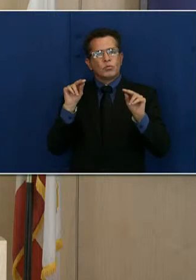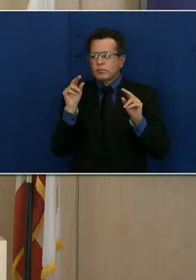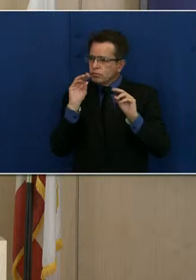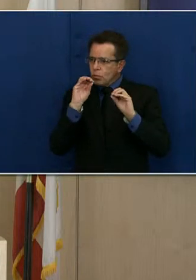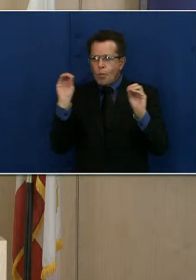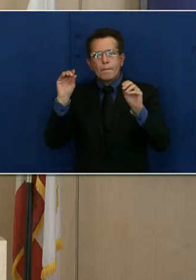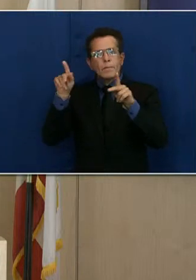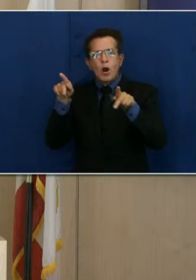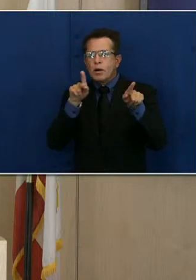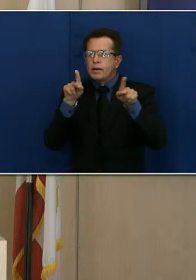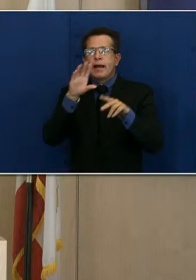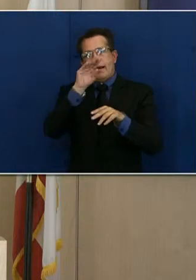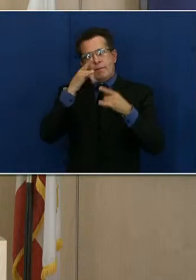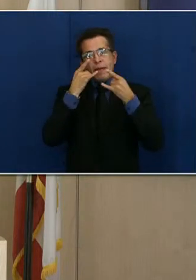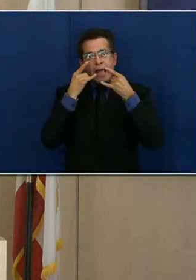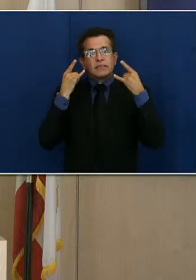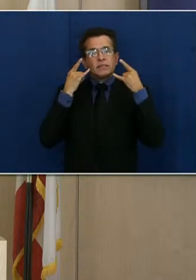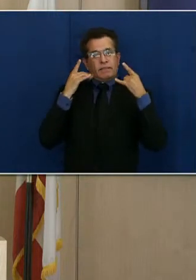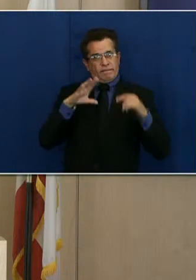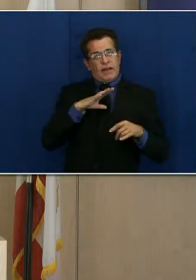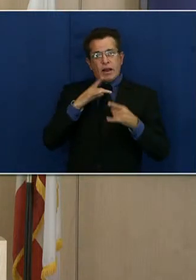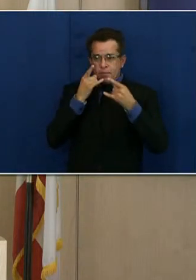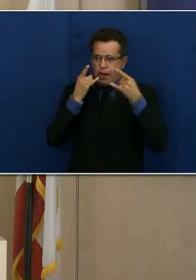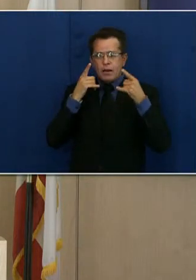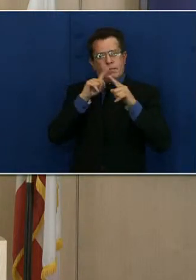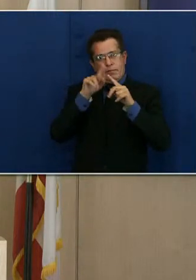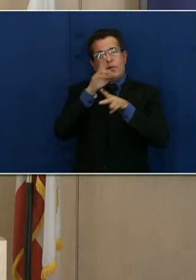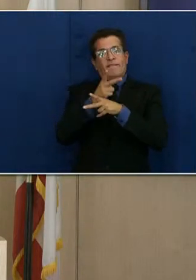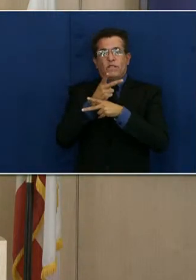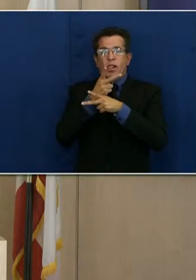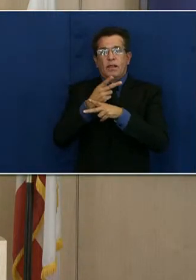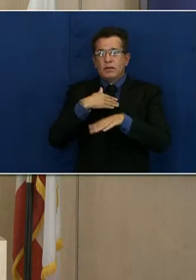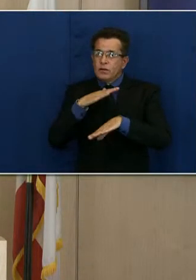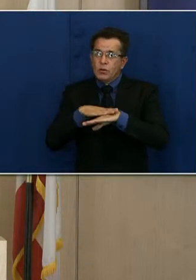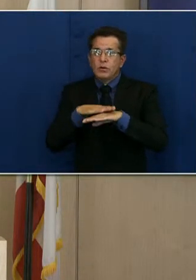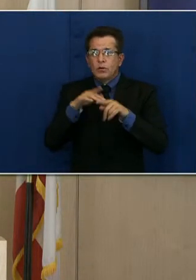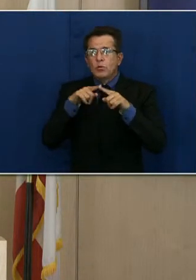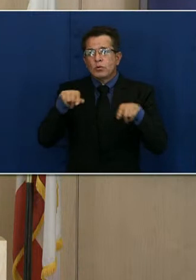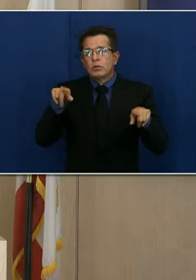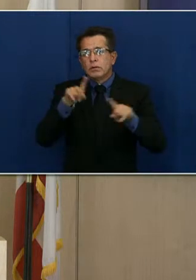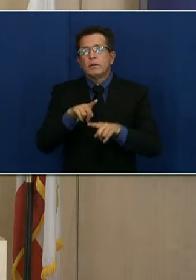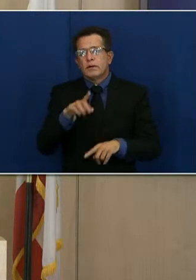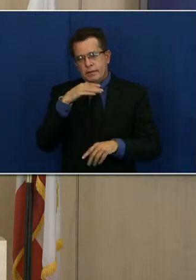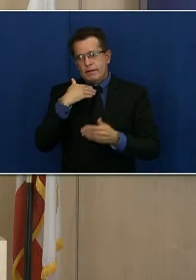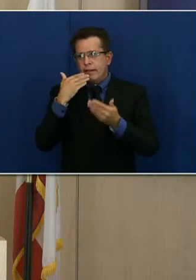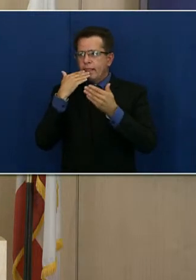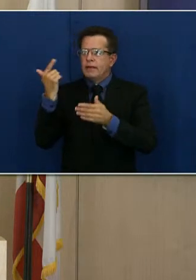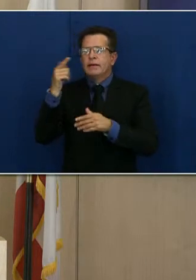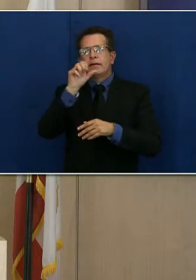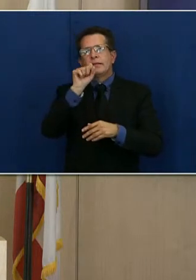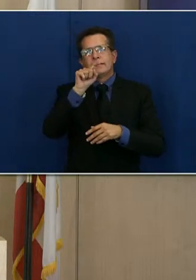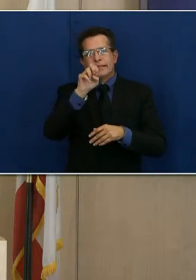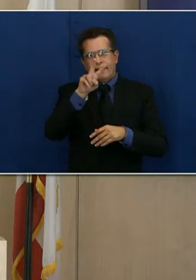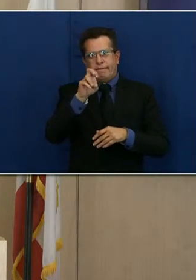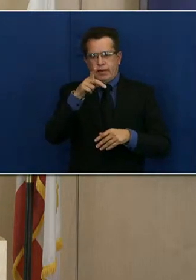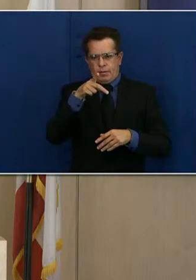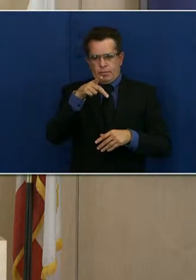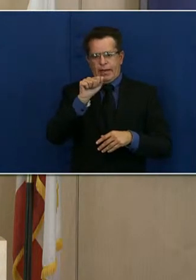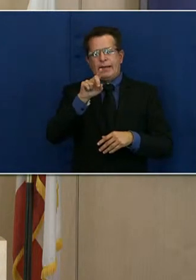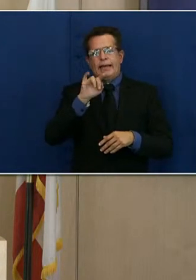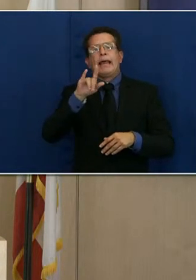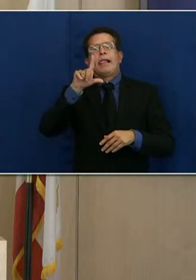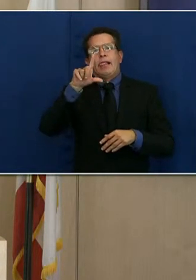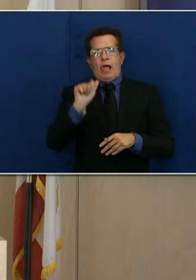parties. Mask up, but don't let your guard down. We want to thank Councilman Steve Padilla for being with us today to give us